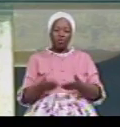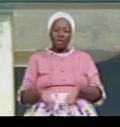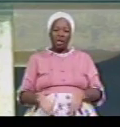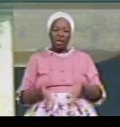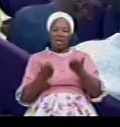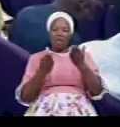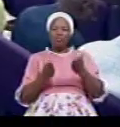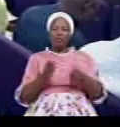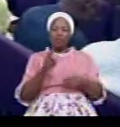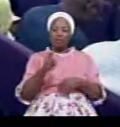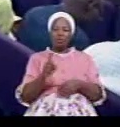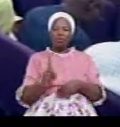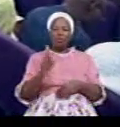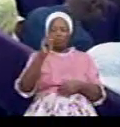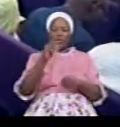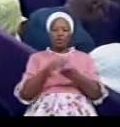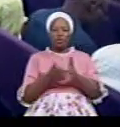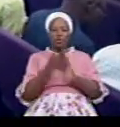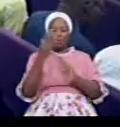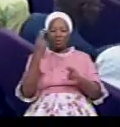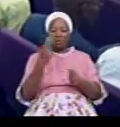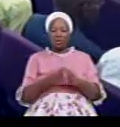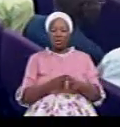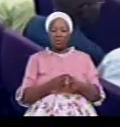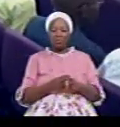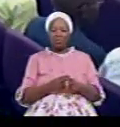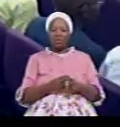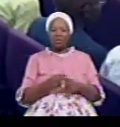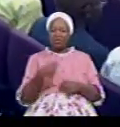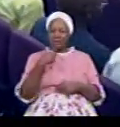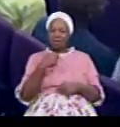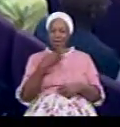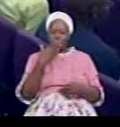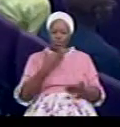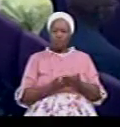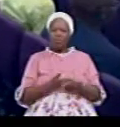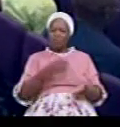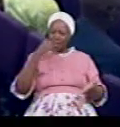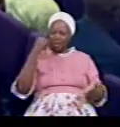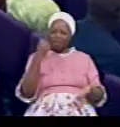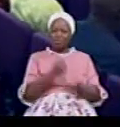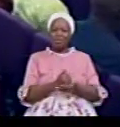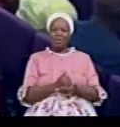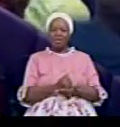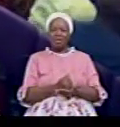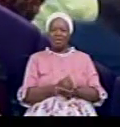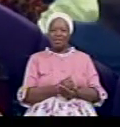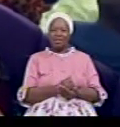you up. Say good, good, amen.